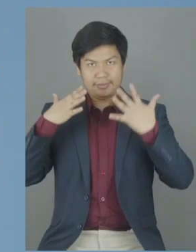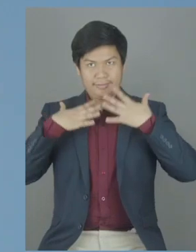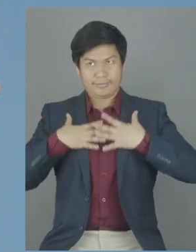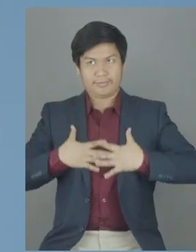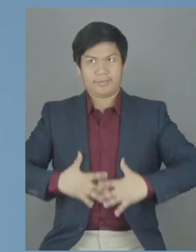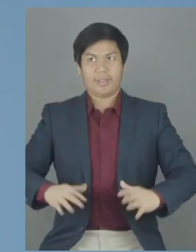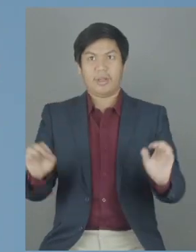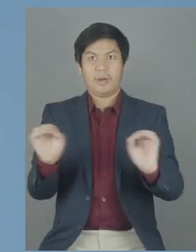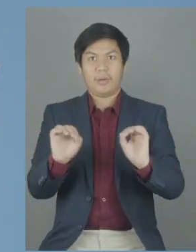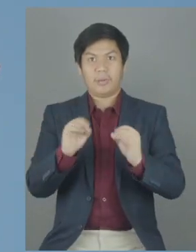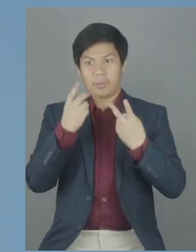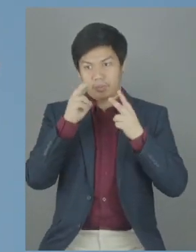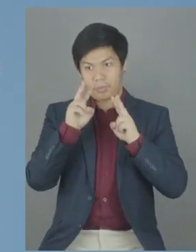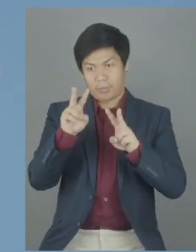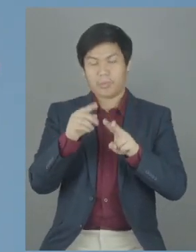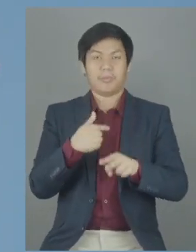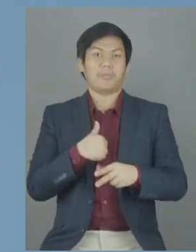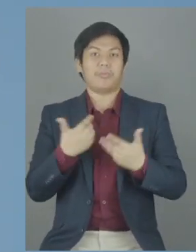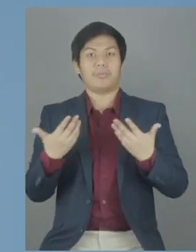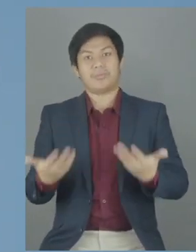no one watched me.